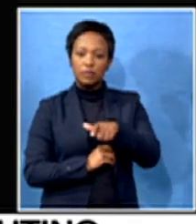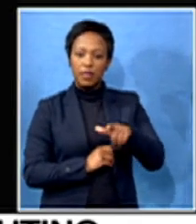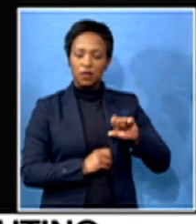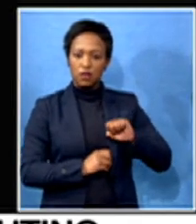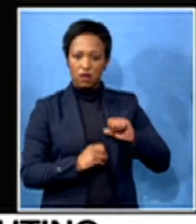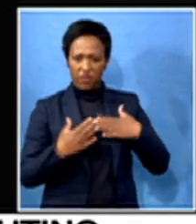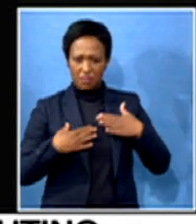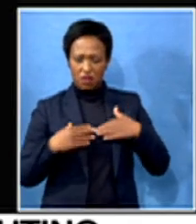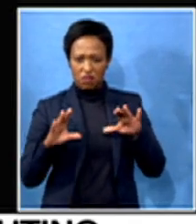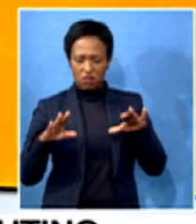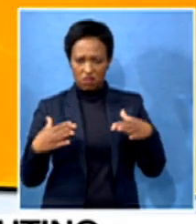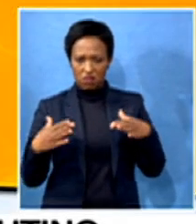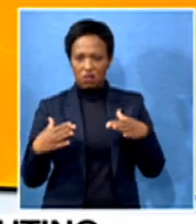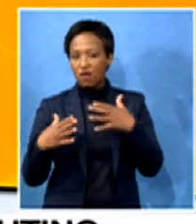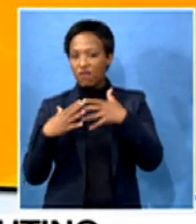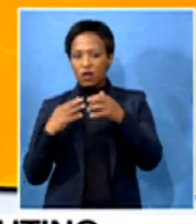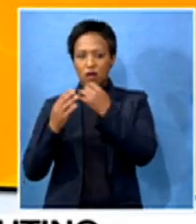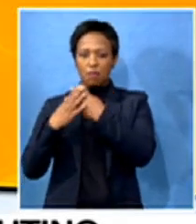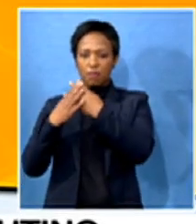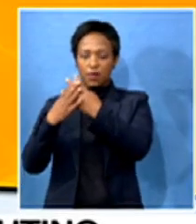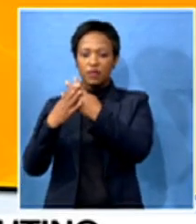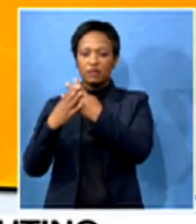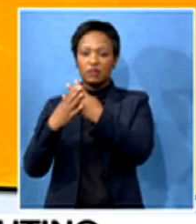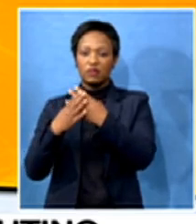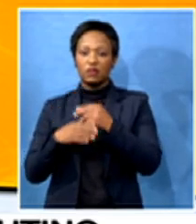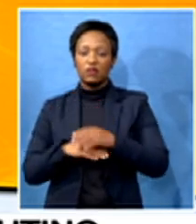have inmates that are not being.